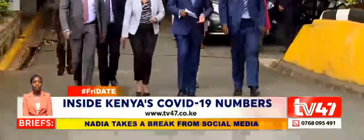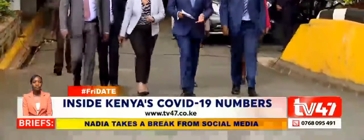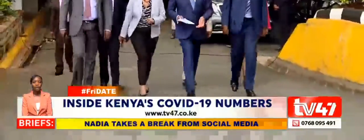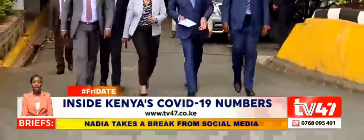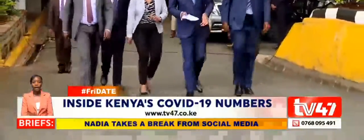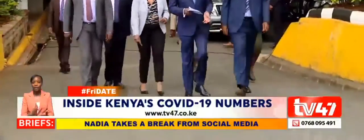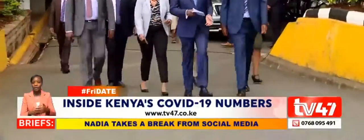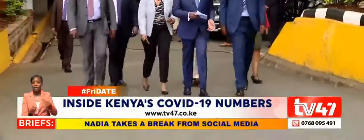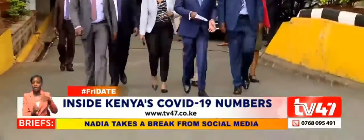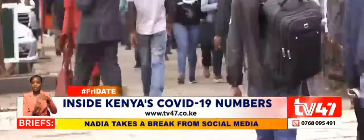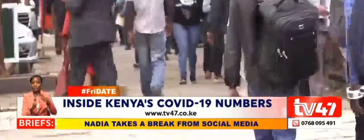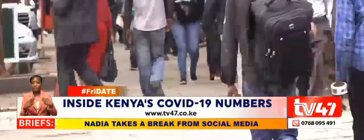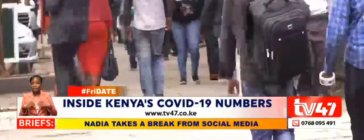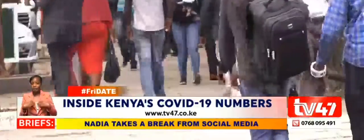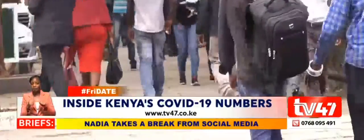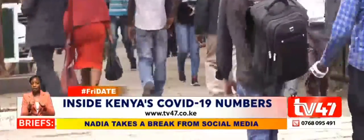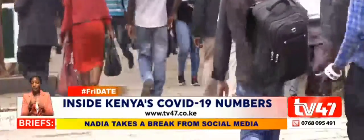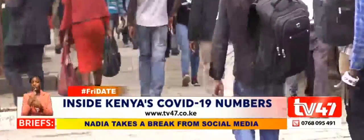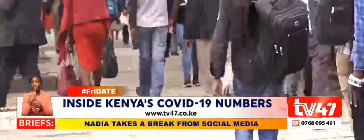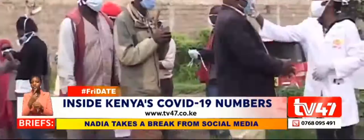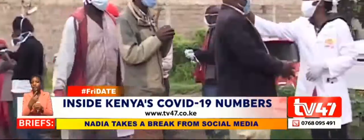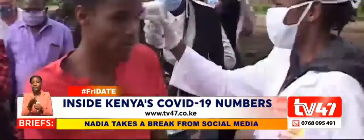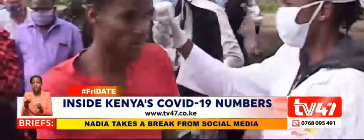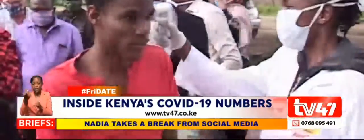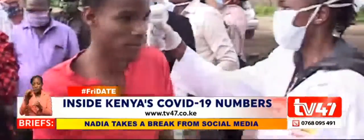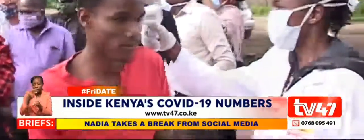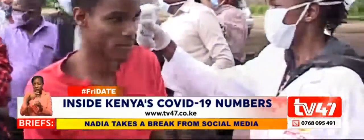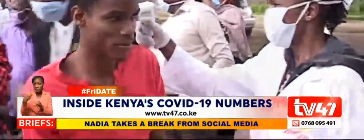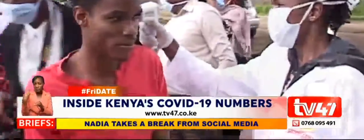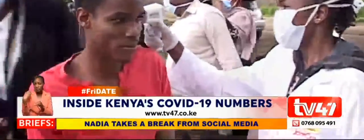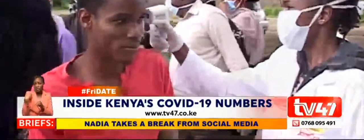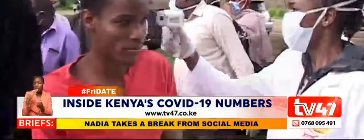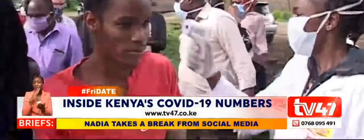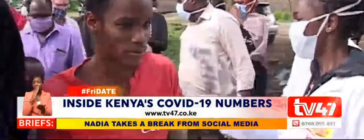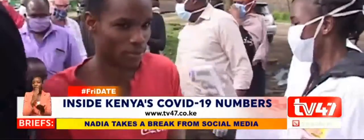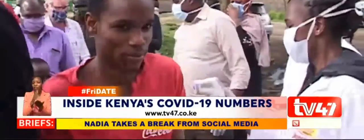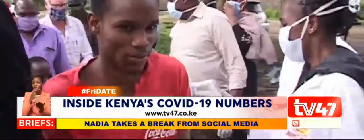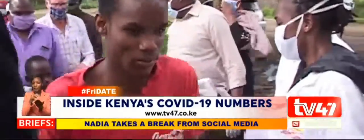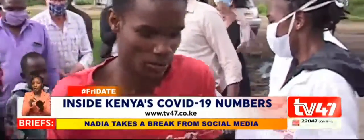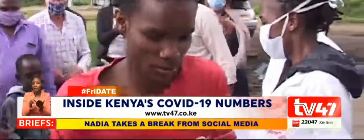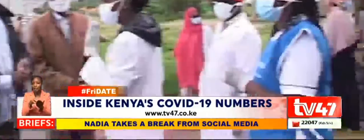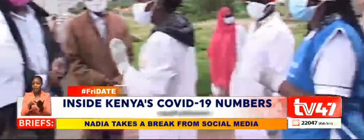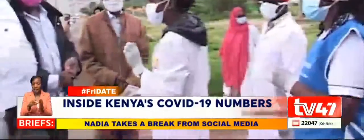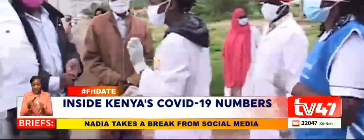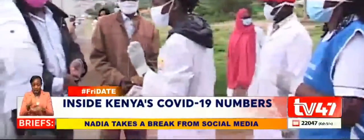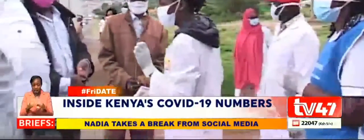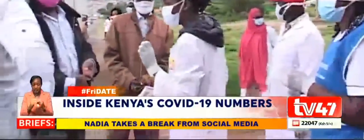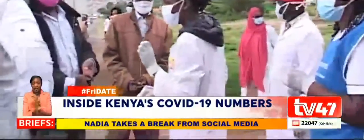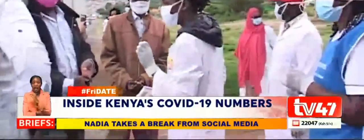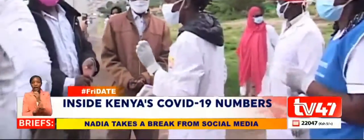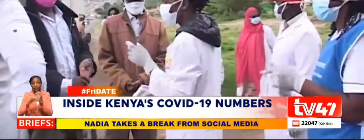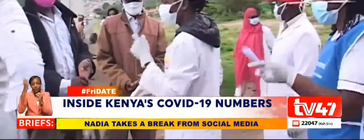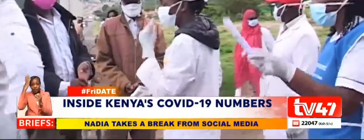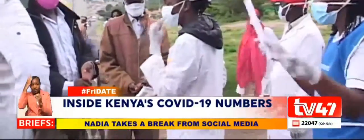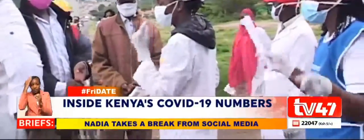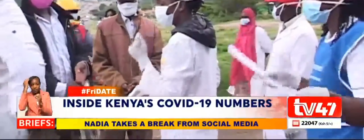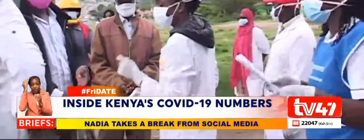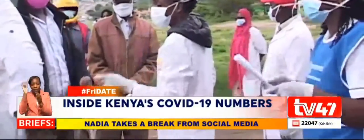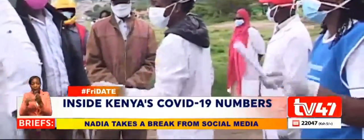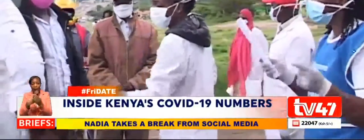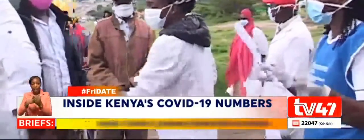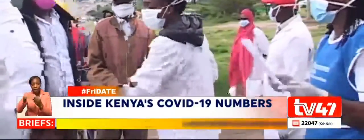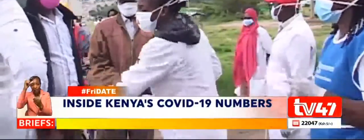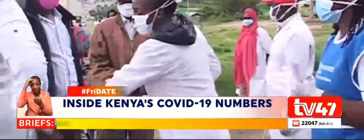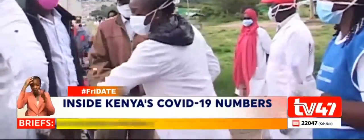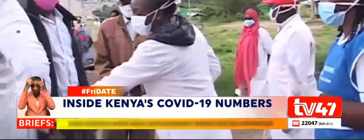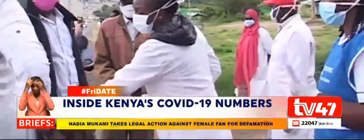CS Kagwe has stated that the increase in the number of confirmed cases in the neighboring Somalia prompted the government's decision